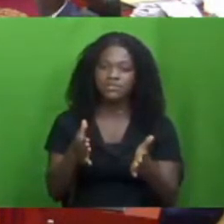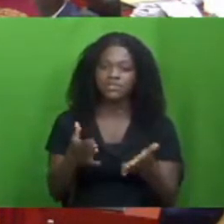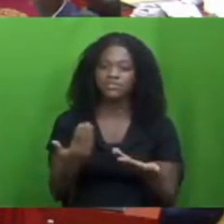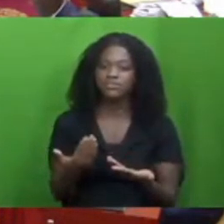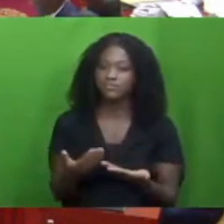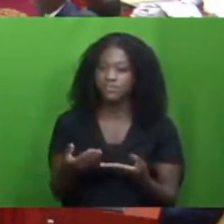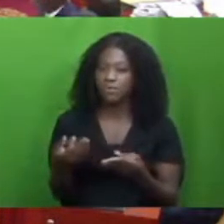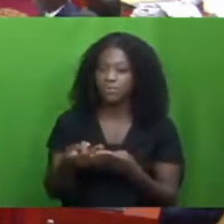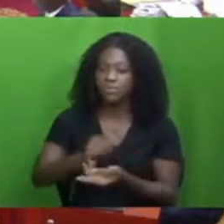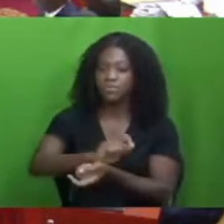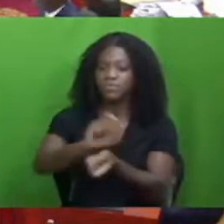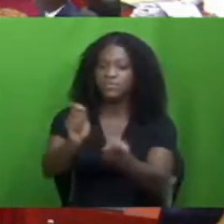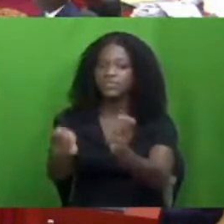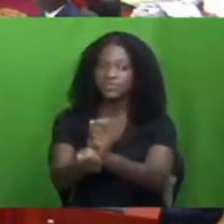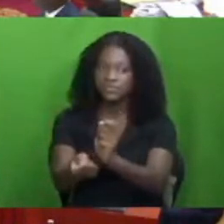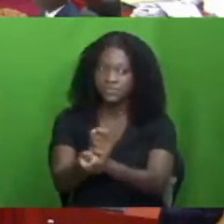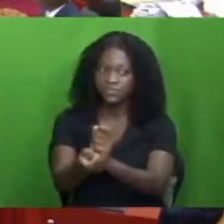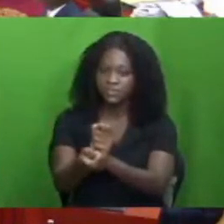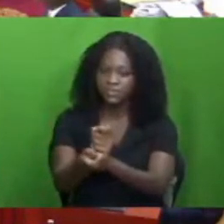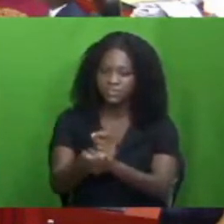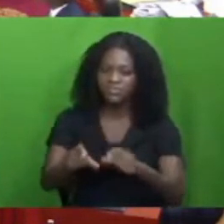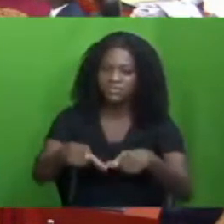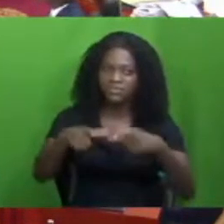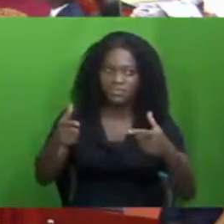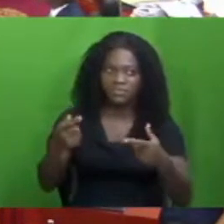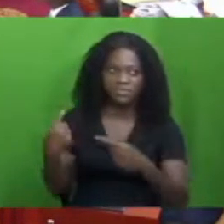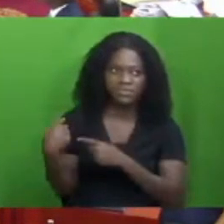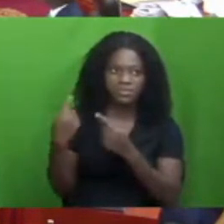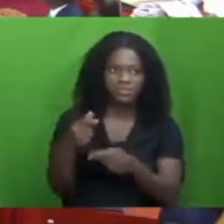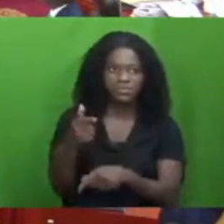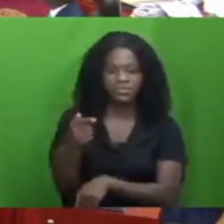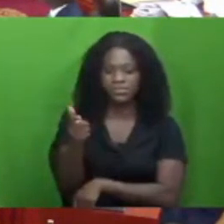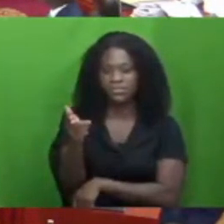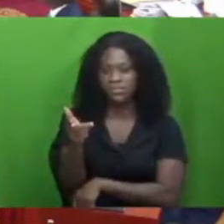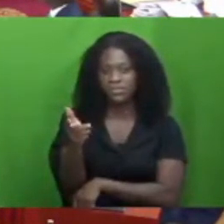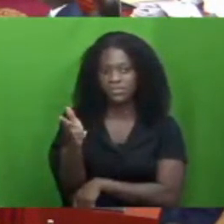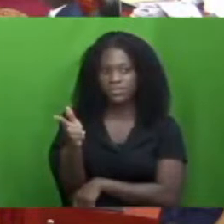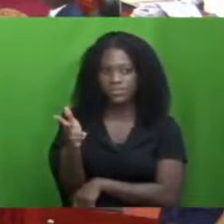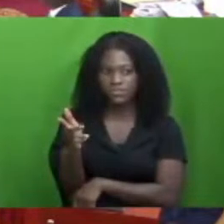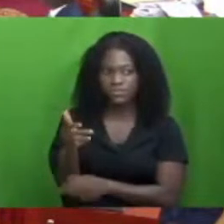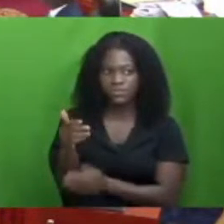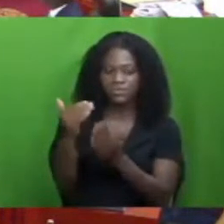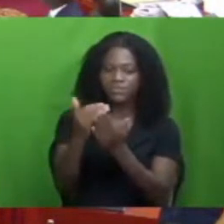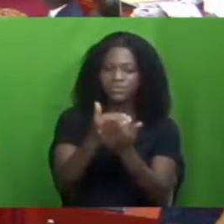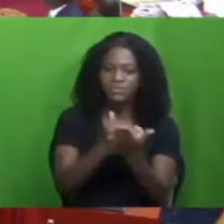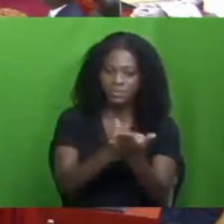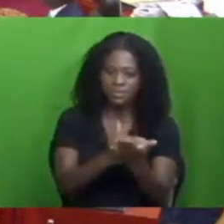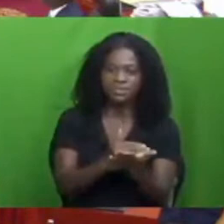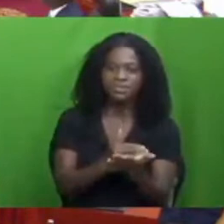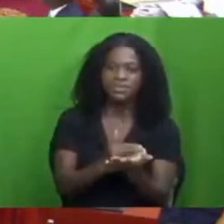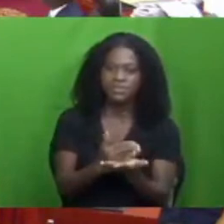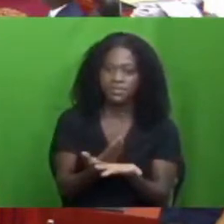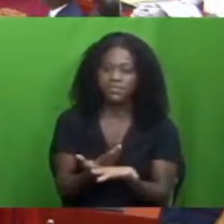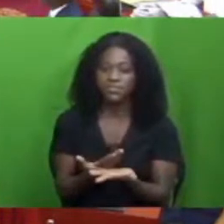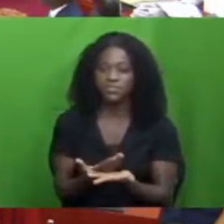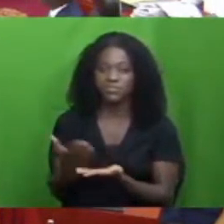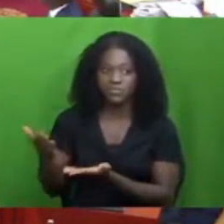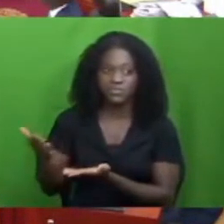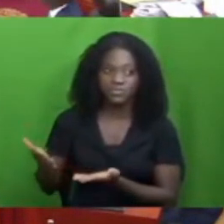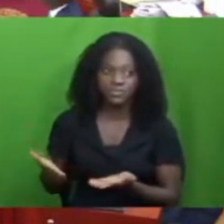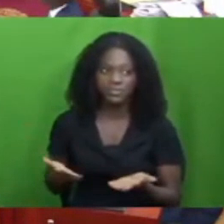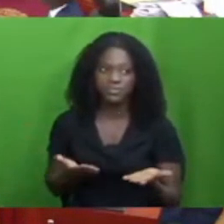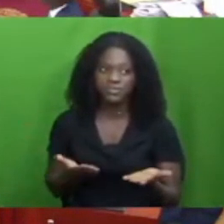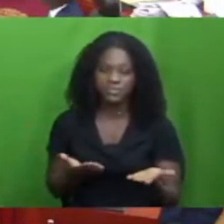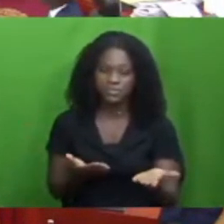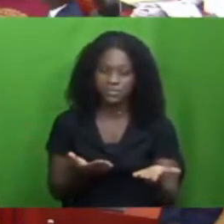has changed significantly since the 2023 budget was presented to this House in November